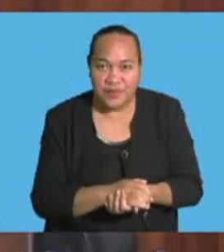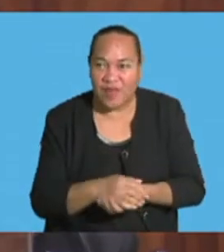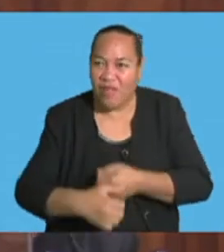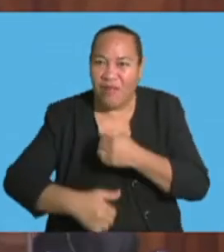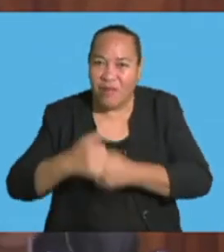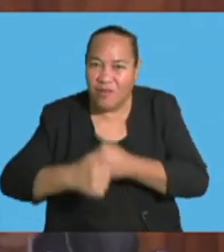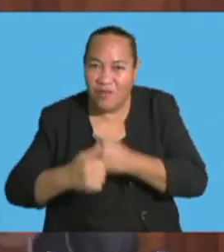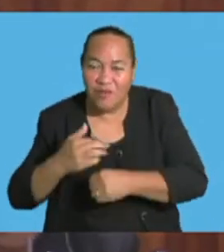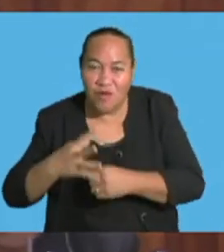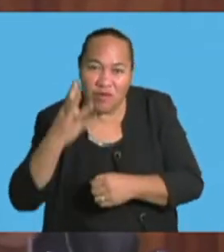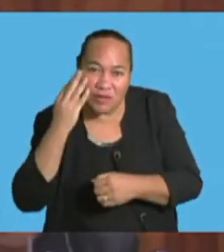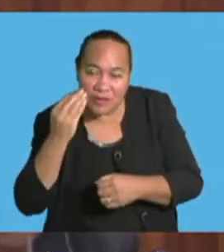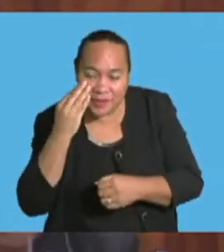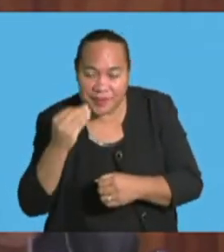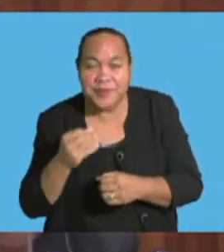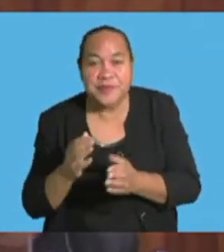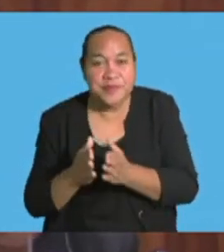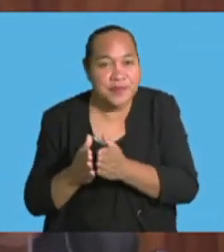Mr. Speaker, sir,